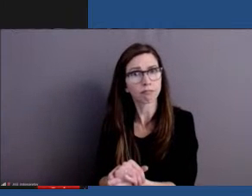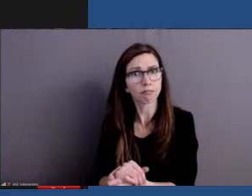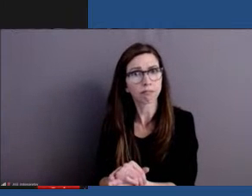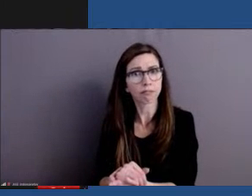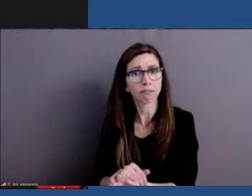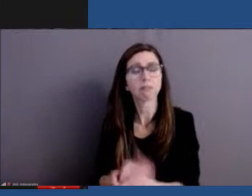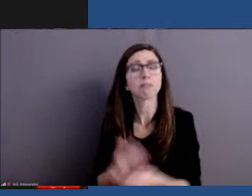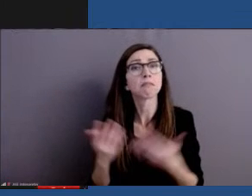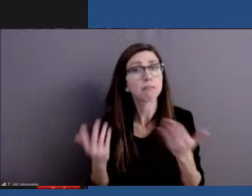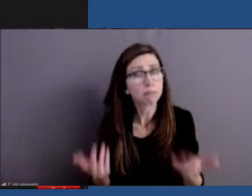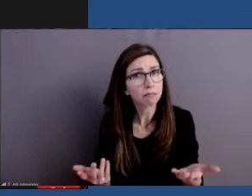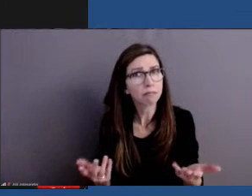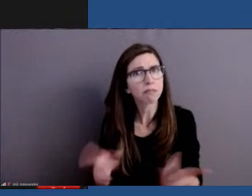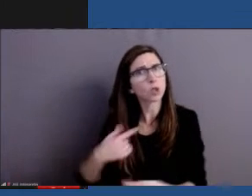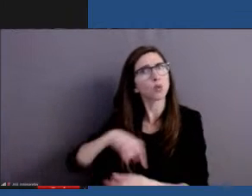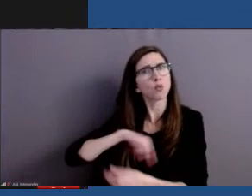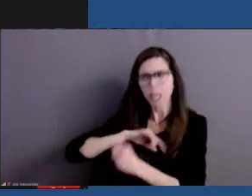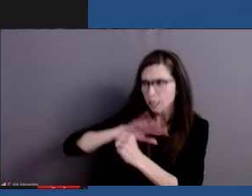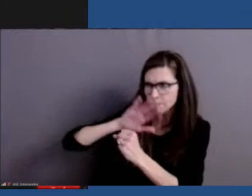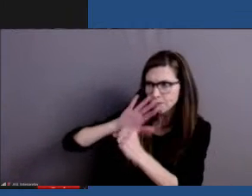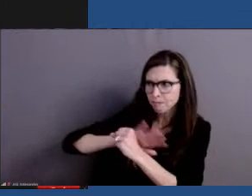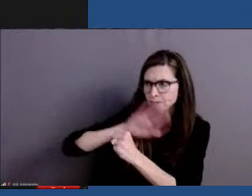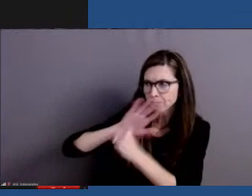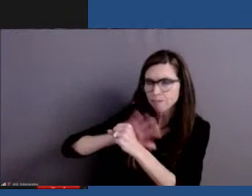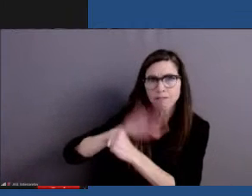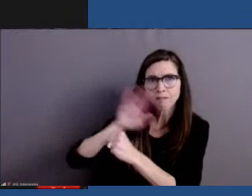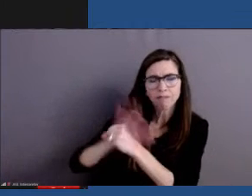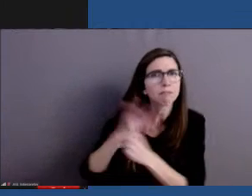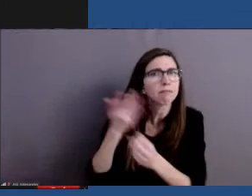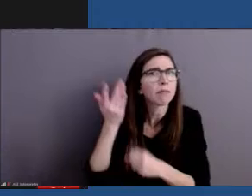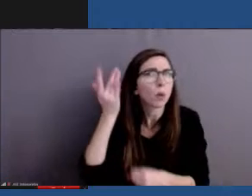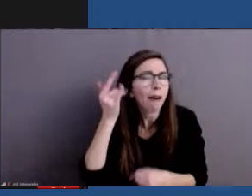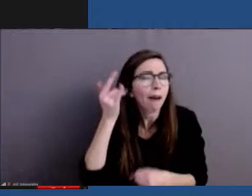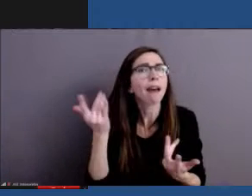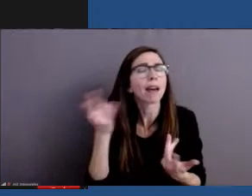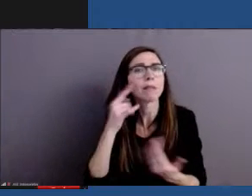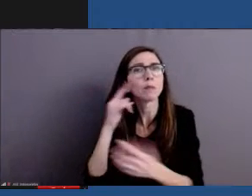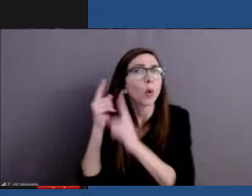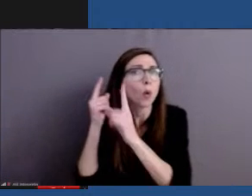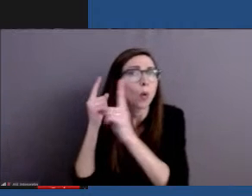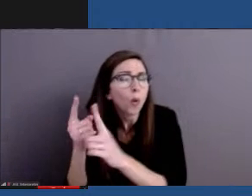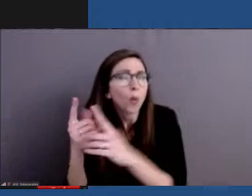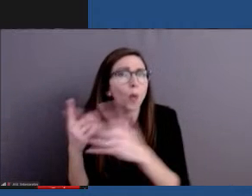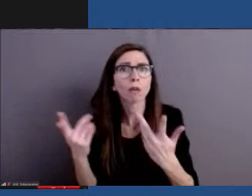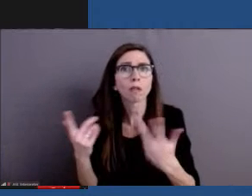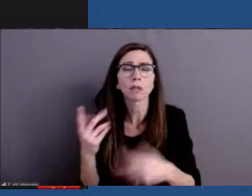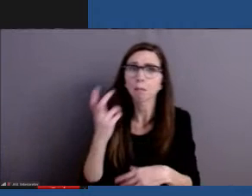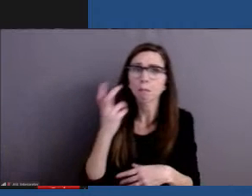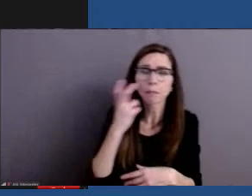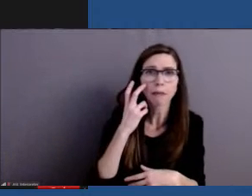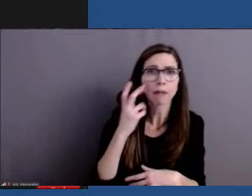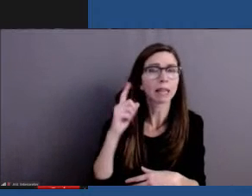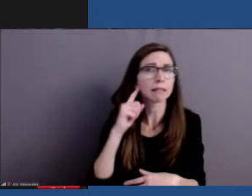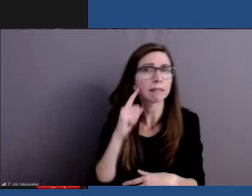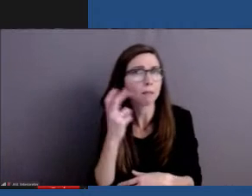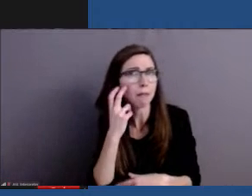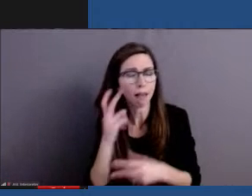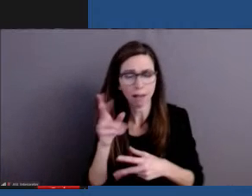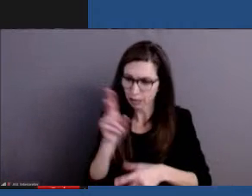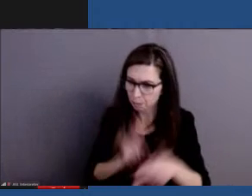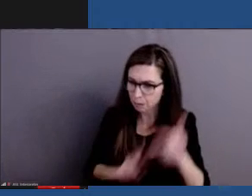We advocate to ensure that blind, partially sighted, and deafblind Canadians have access to the